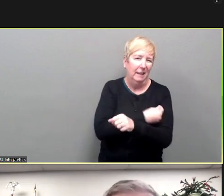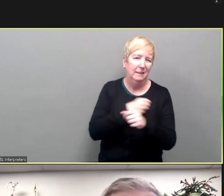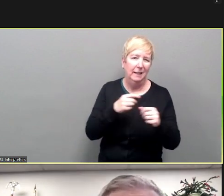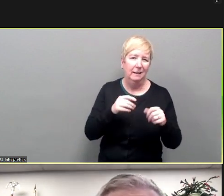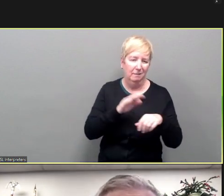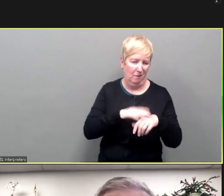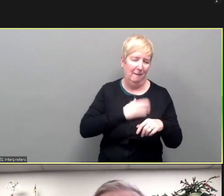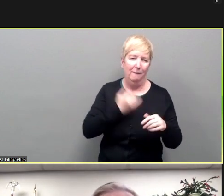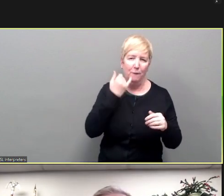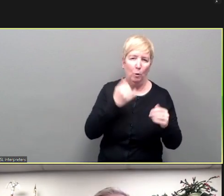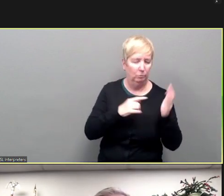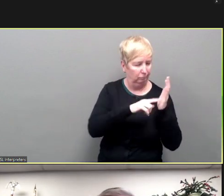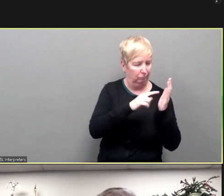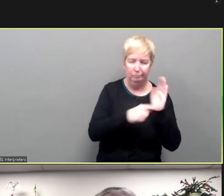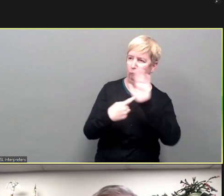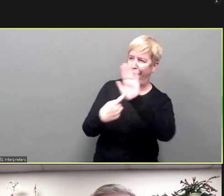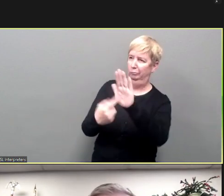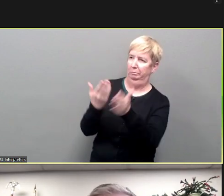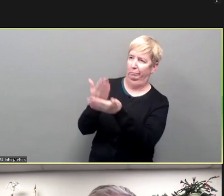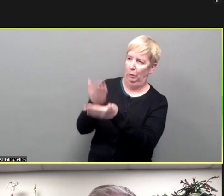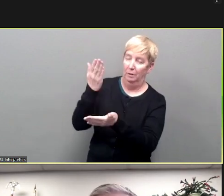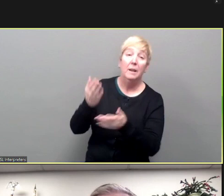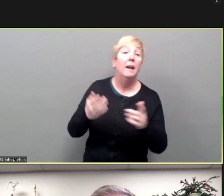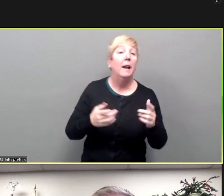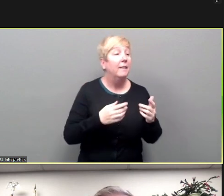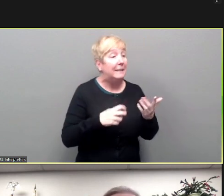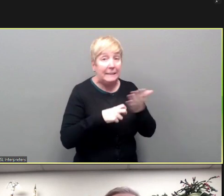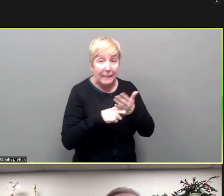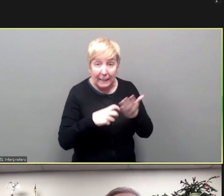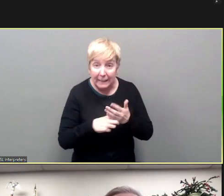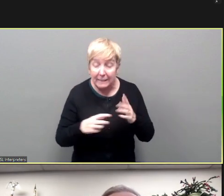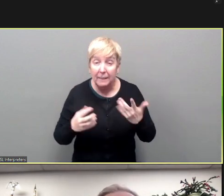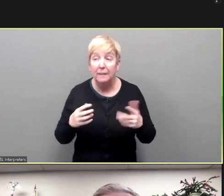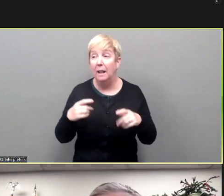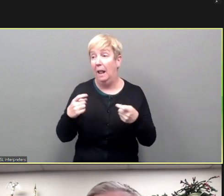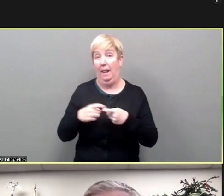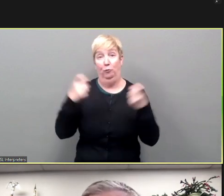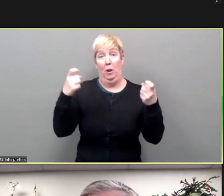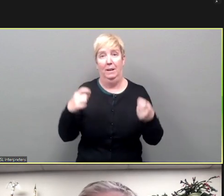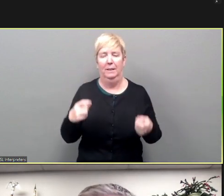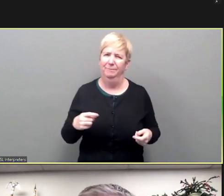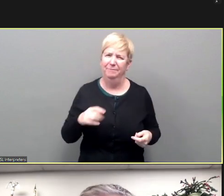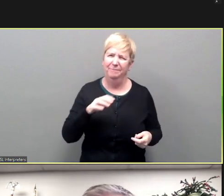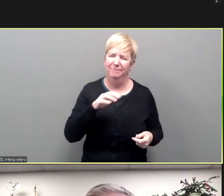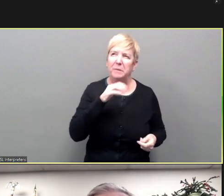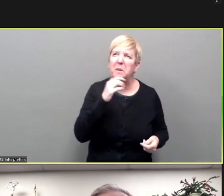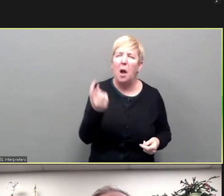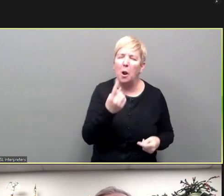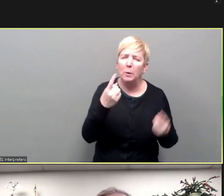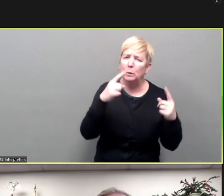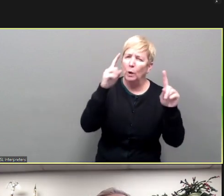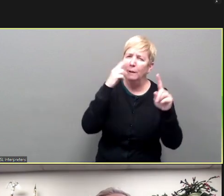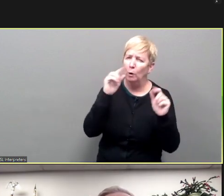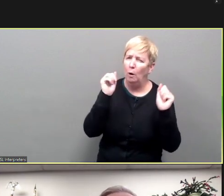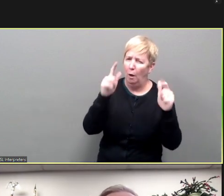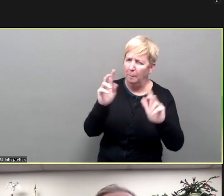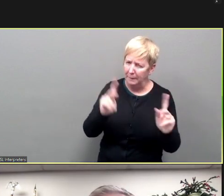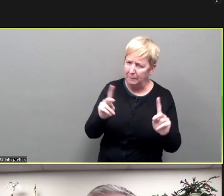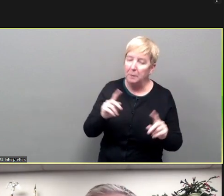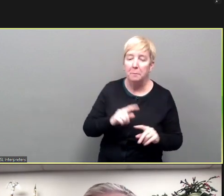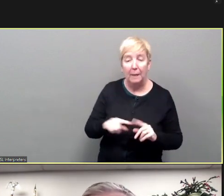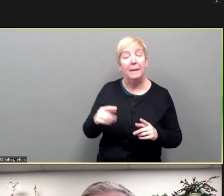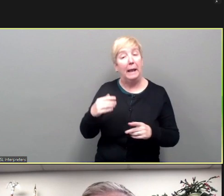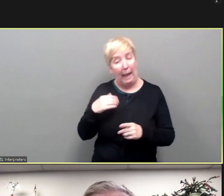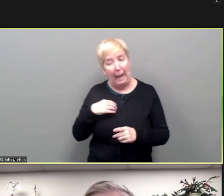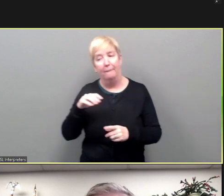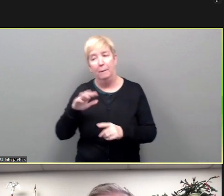we went inside. The tickets were all electronic as well. And I know that doesn't always work for everybody, but they had an